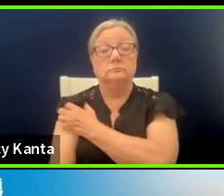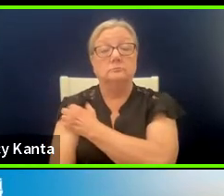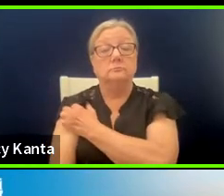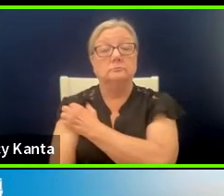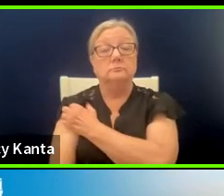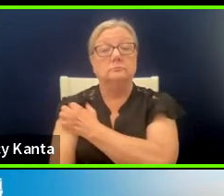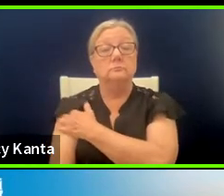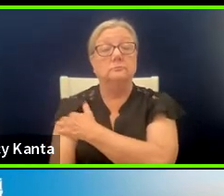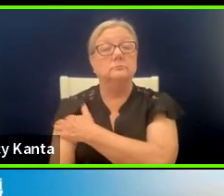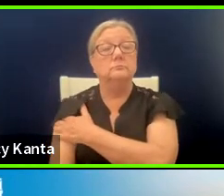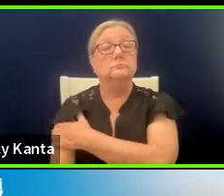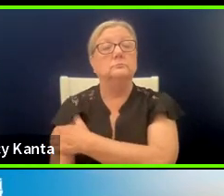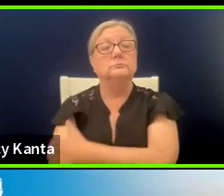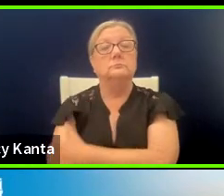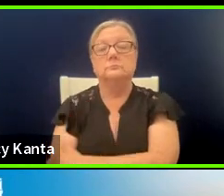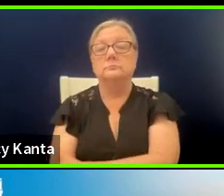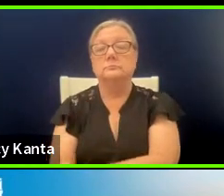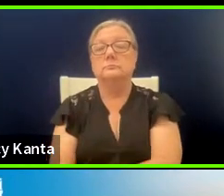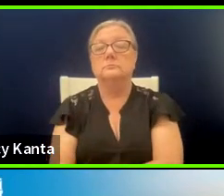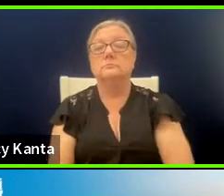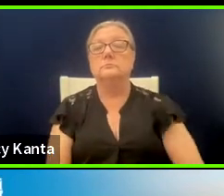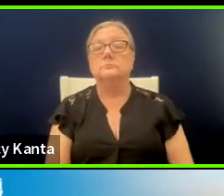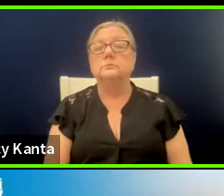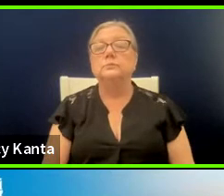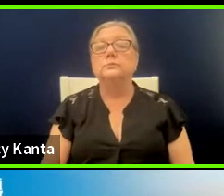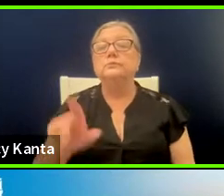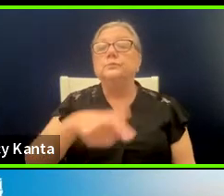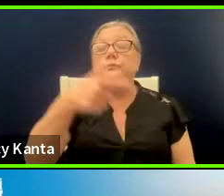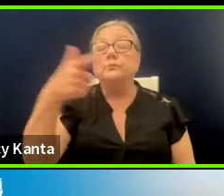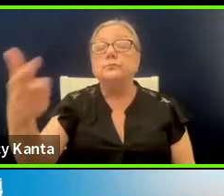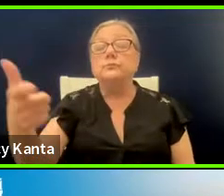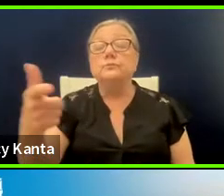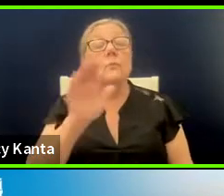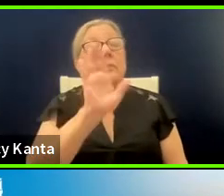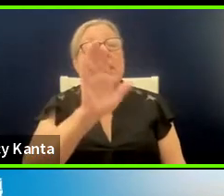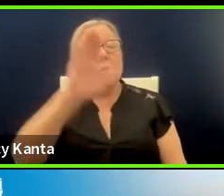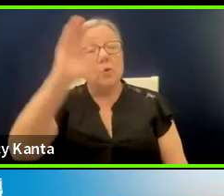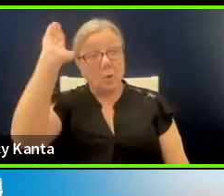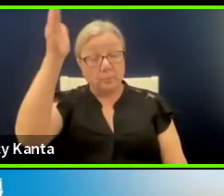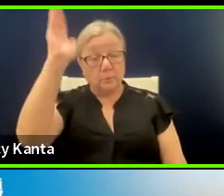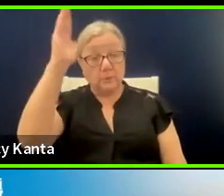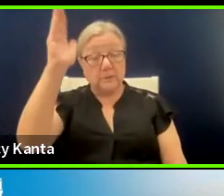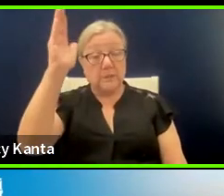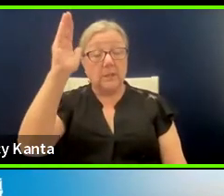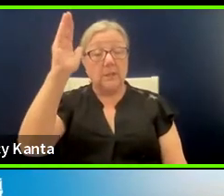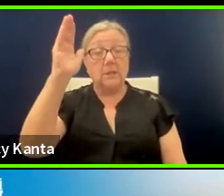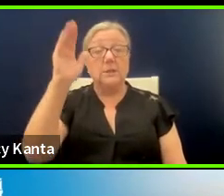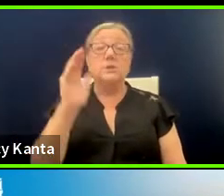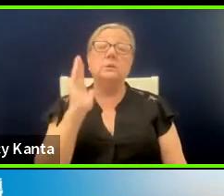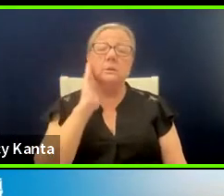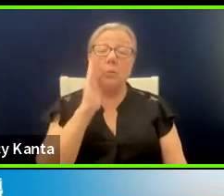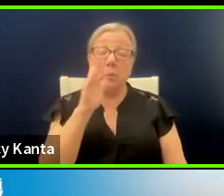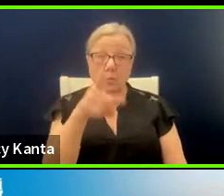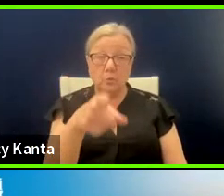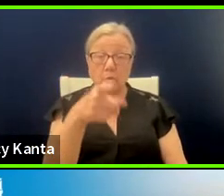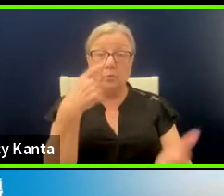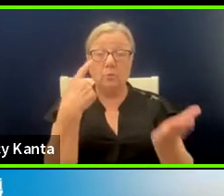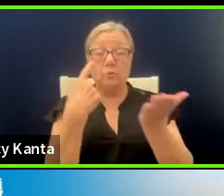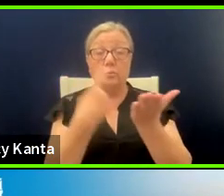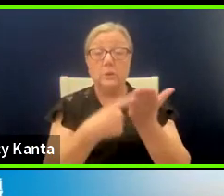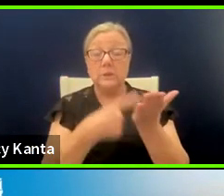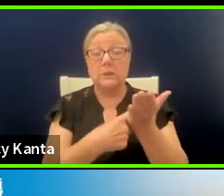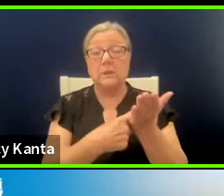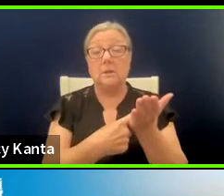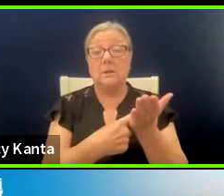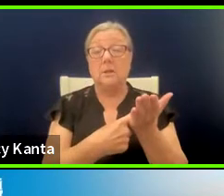In your, just a question that I had, in your presentation, will you talk more about why one might